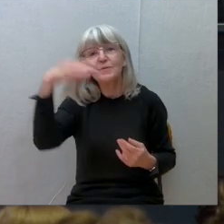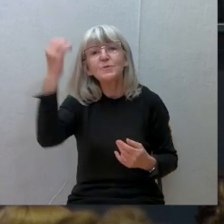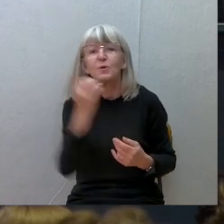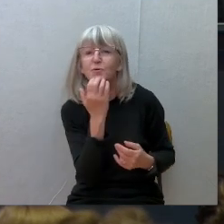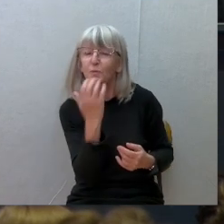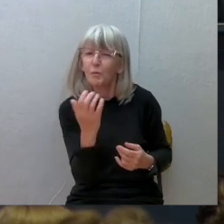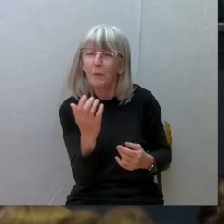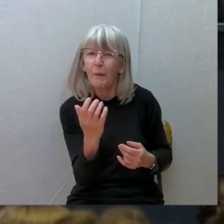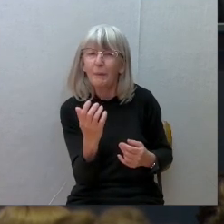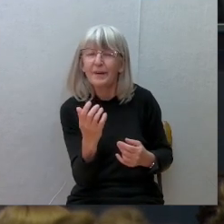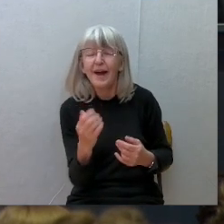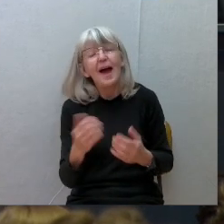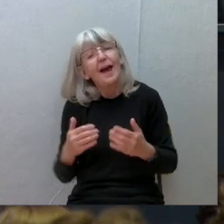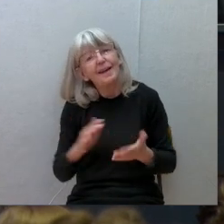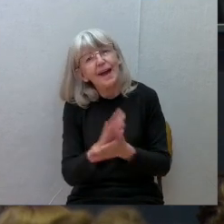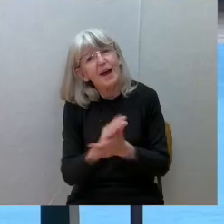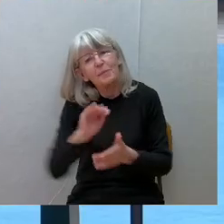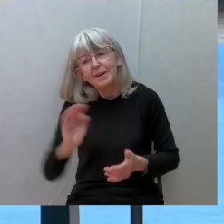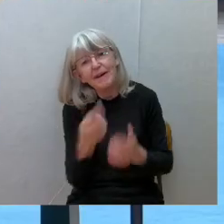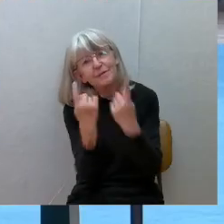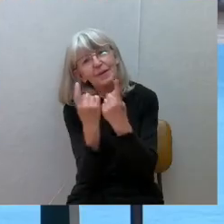do. Amen.